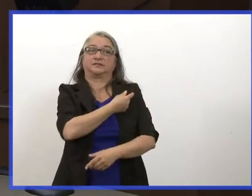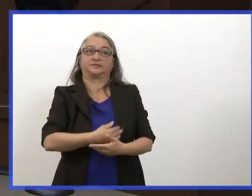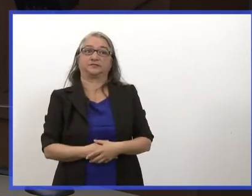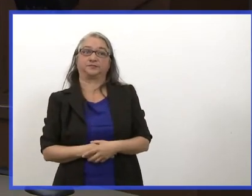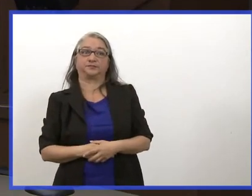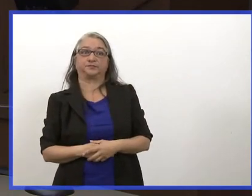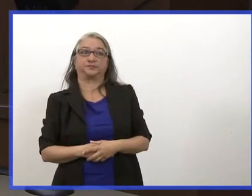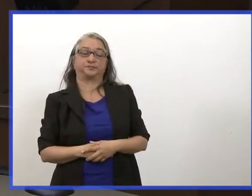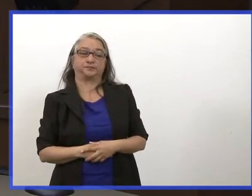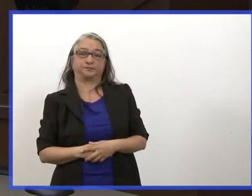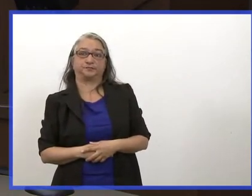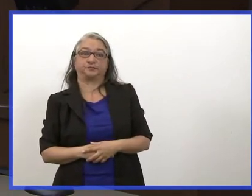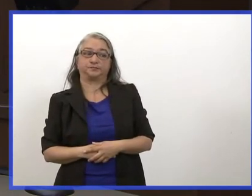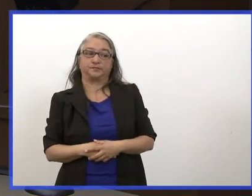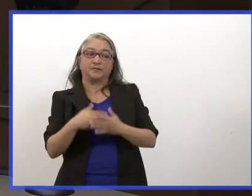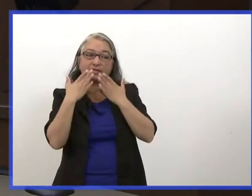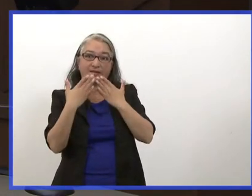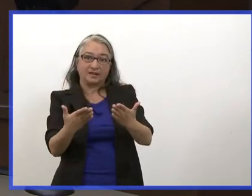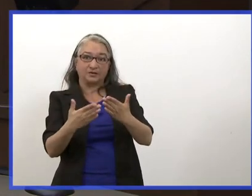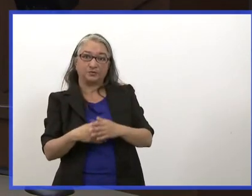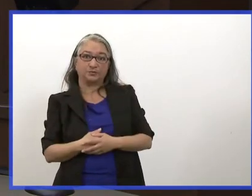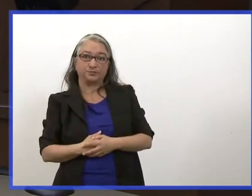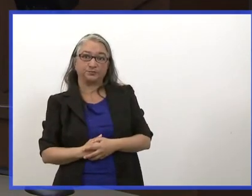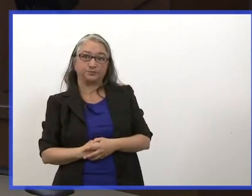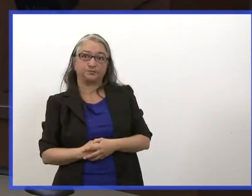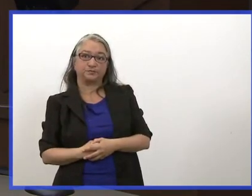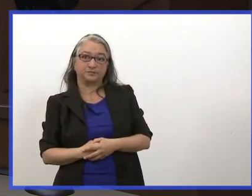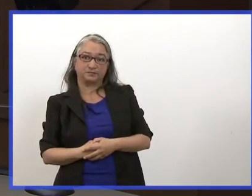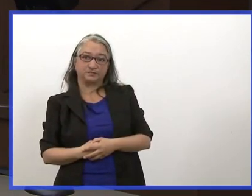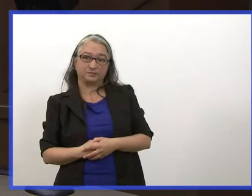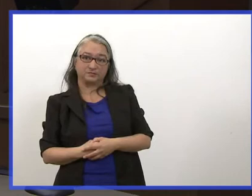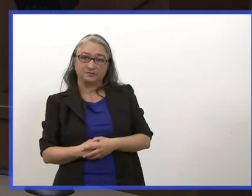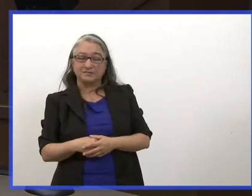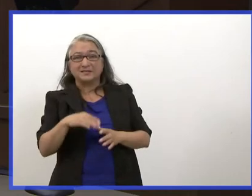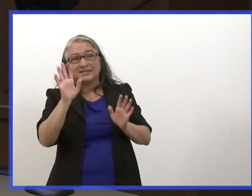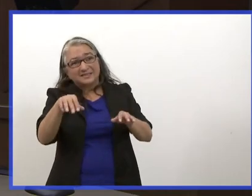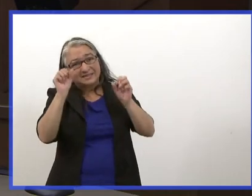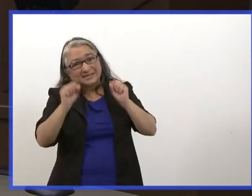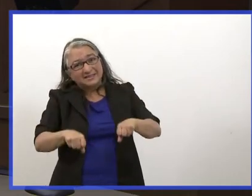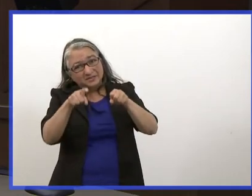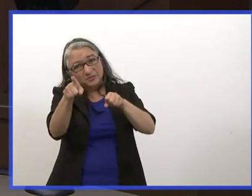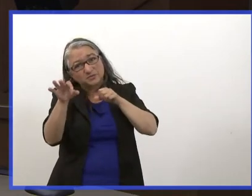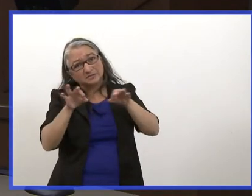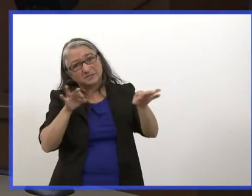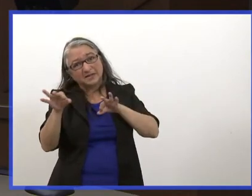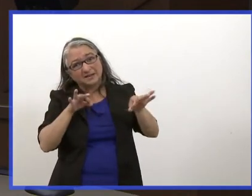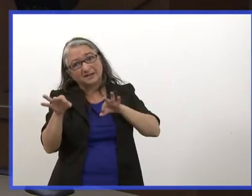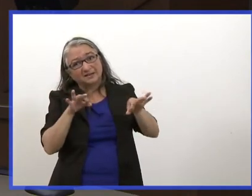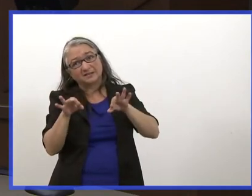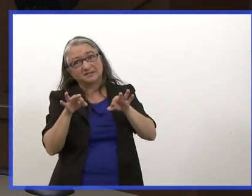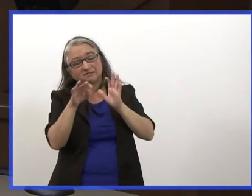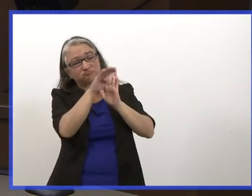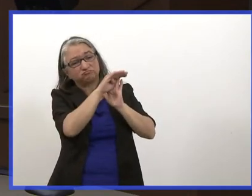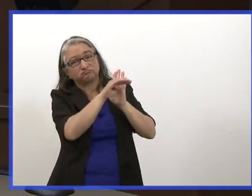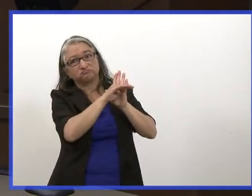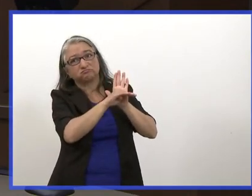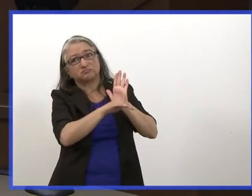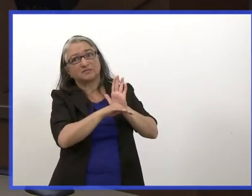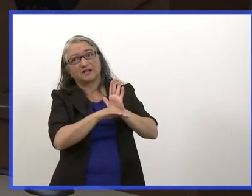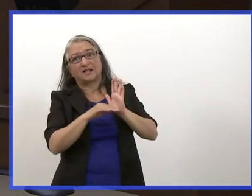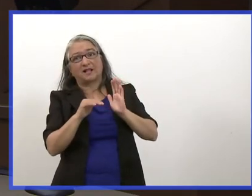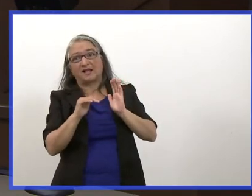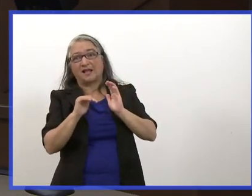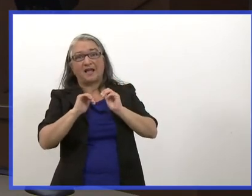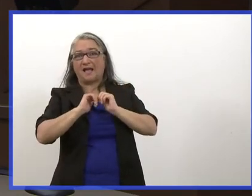Thanks for that. Maybe you can explain then to Manitobans how these are more stringent than a stay-at-home order and closing non-essential